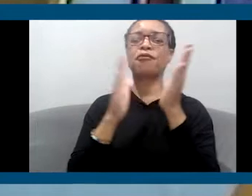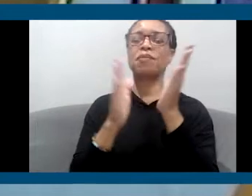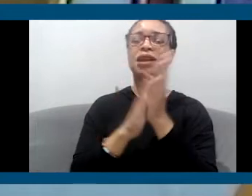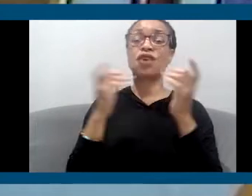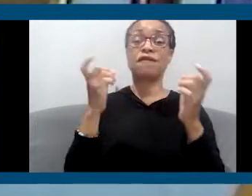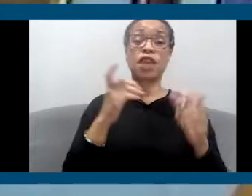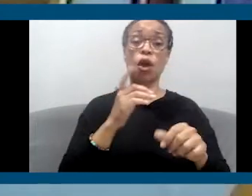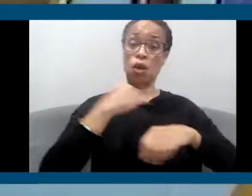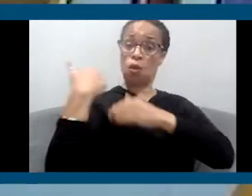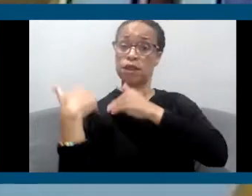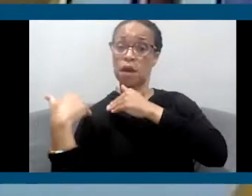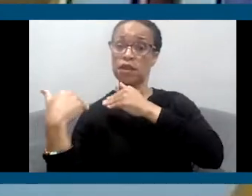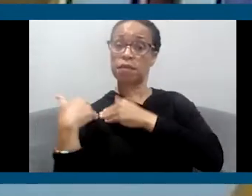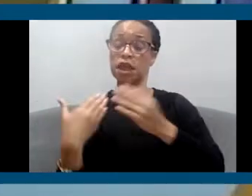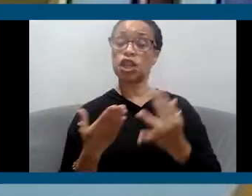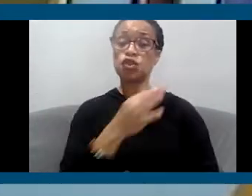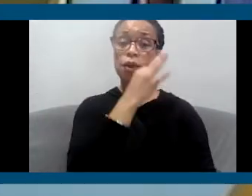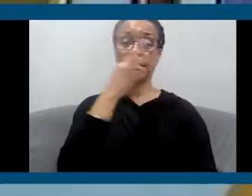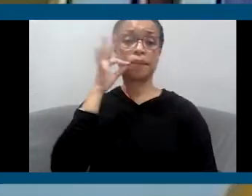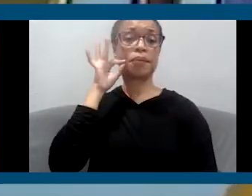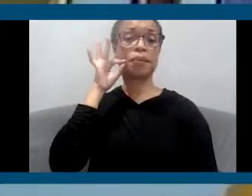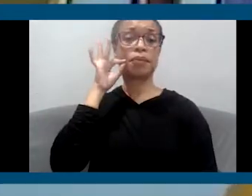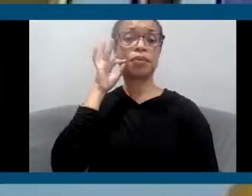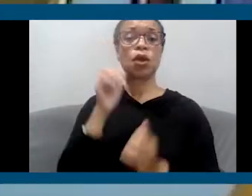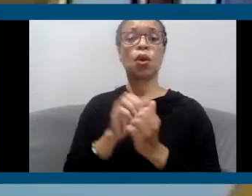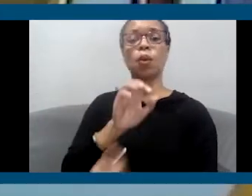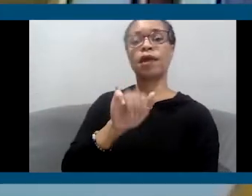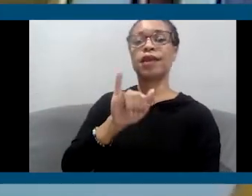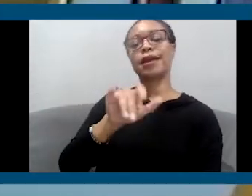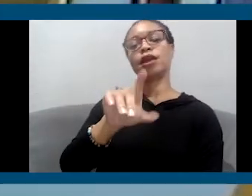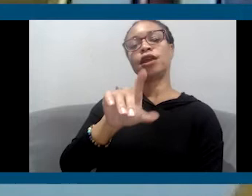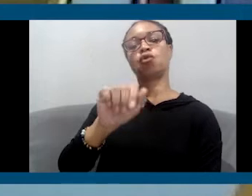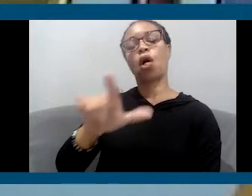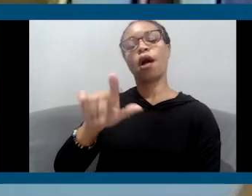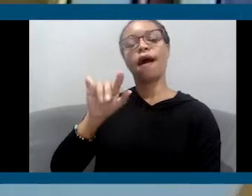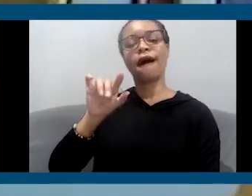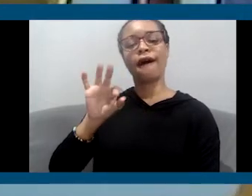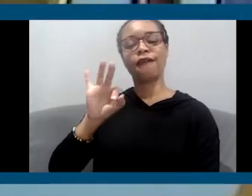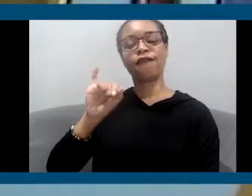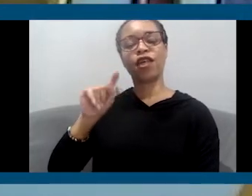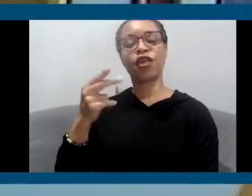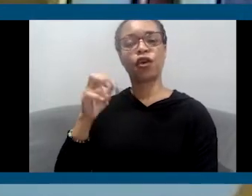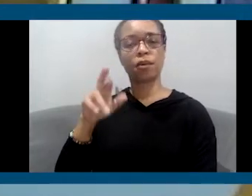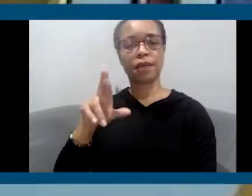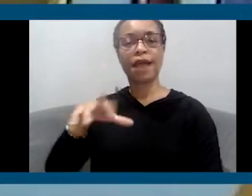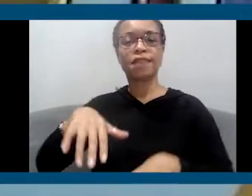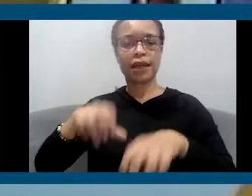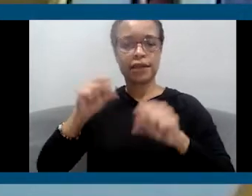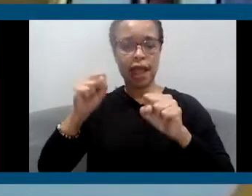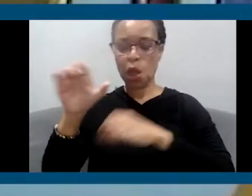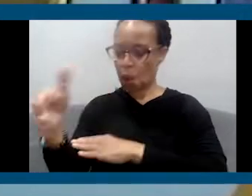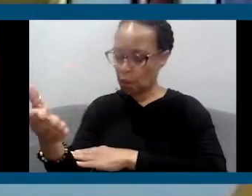duties during Ramadan with Eid al-Fitr. During Eid al-Fitr, Muslims take part in special morning